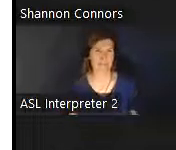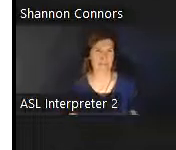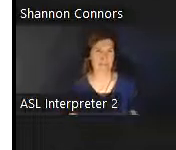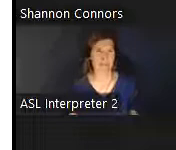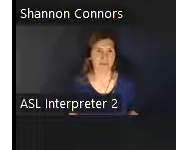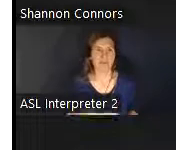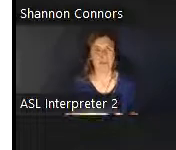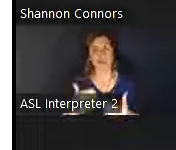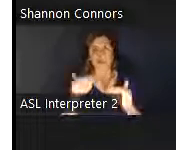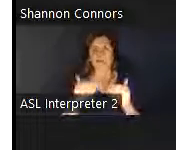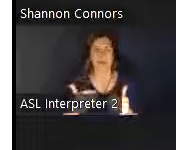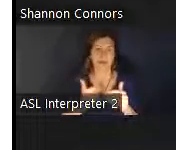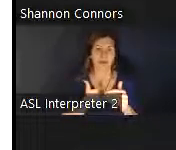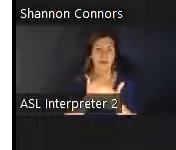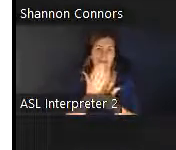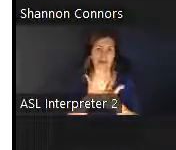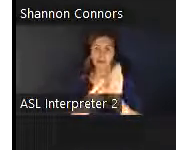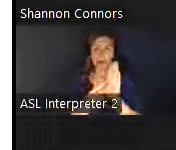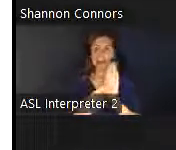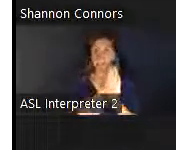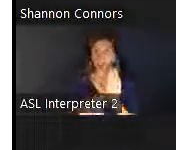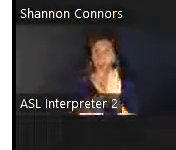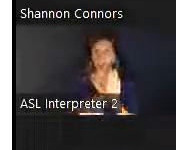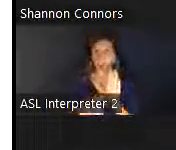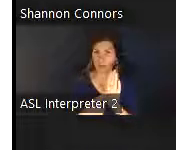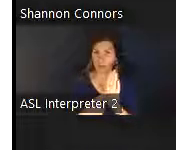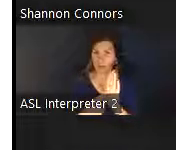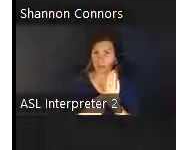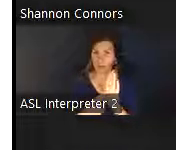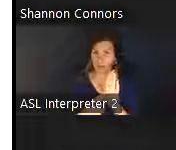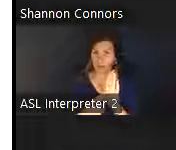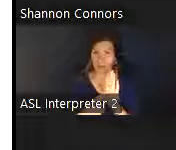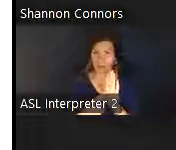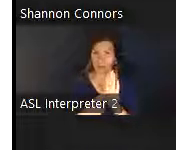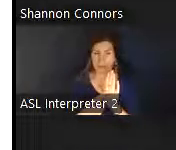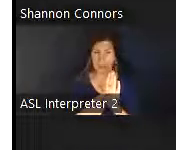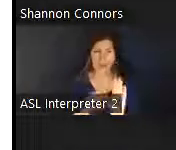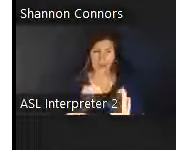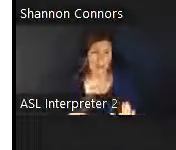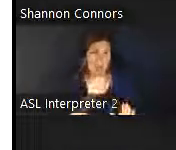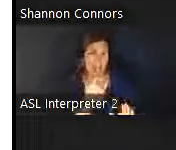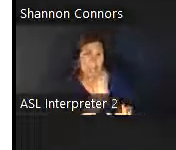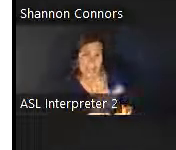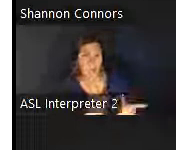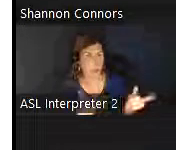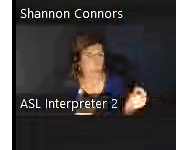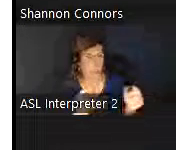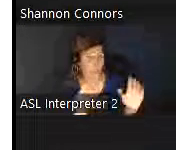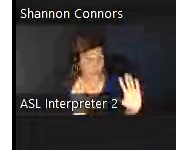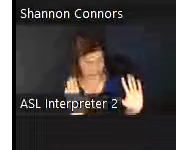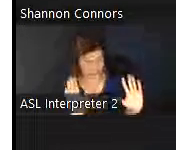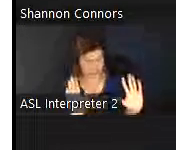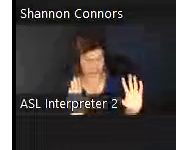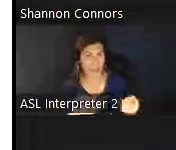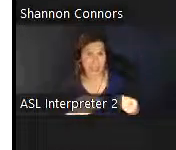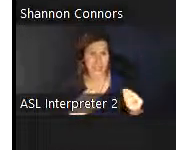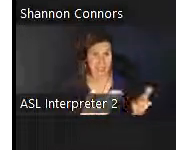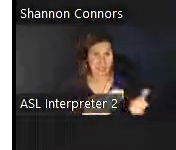example tactics. And again, this is not telling people what to do. This is giving people